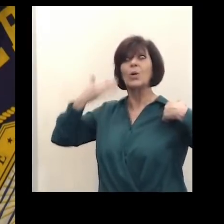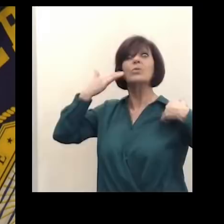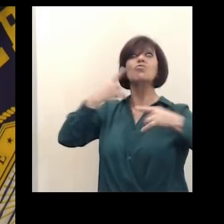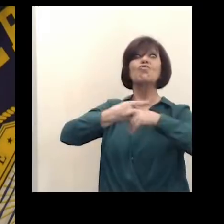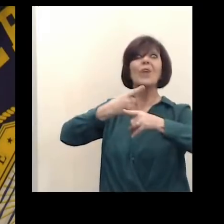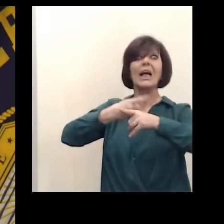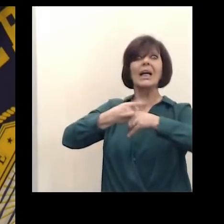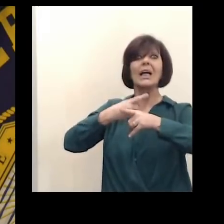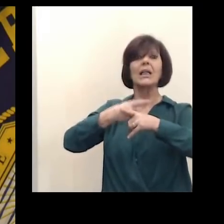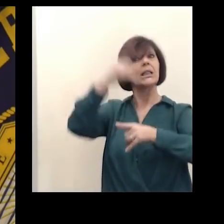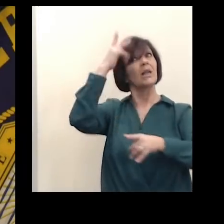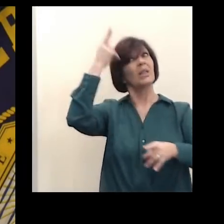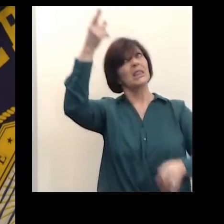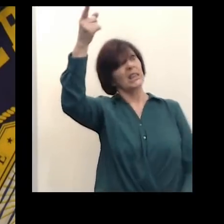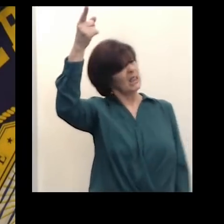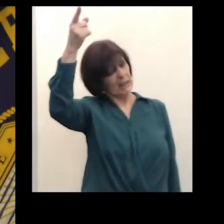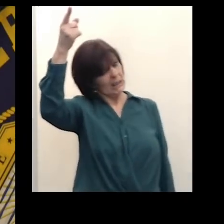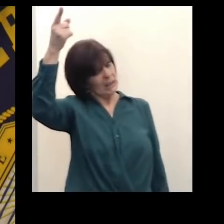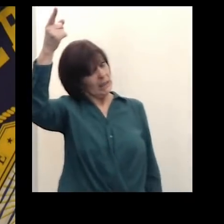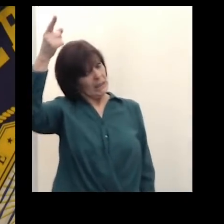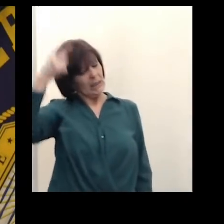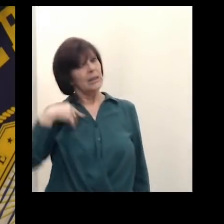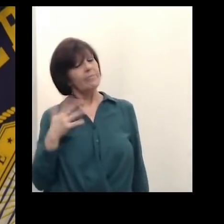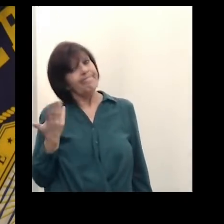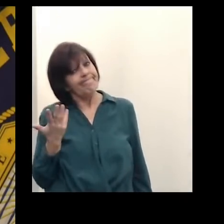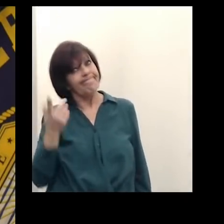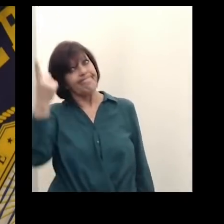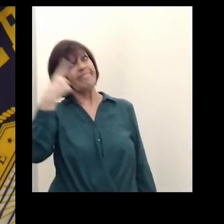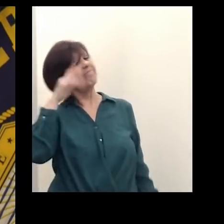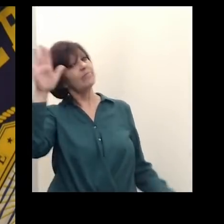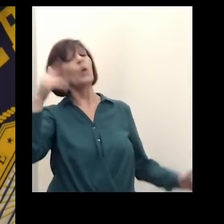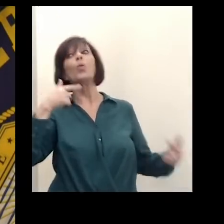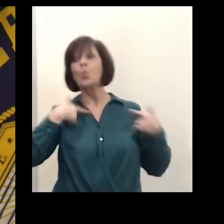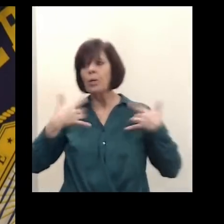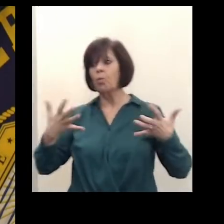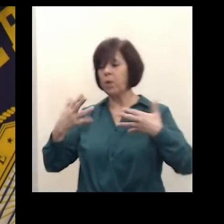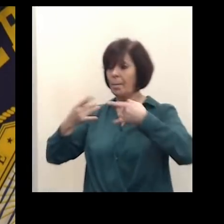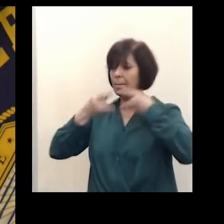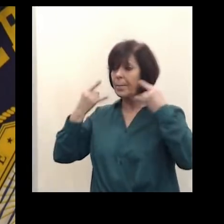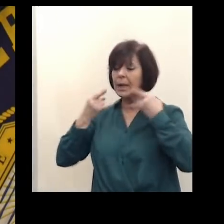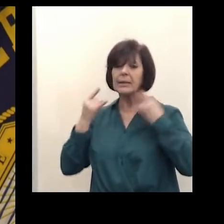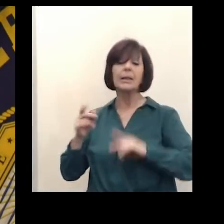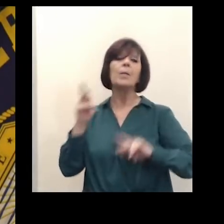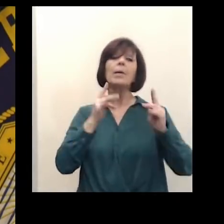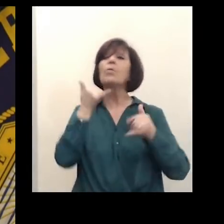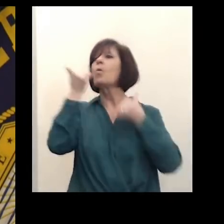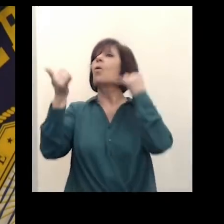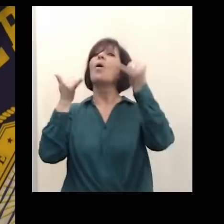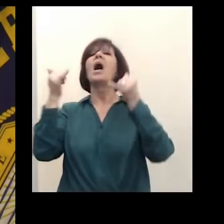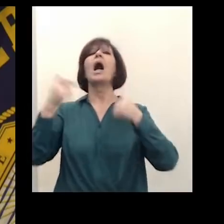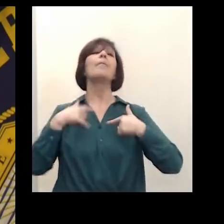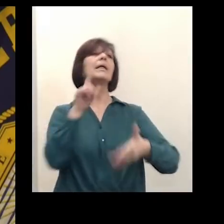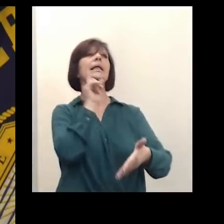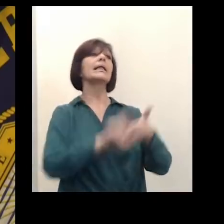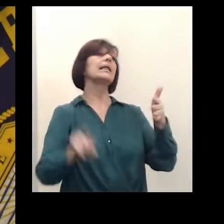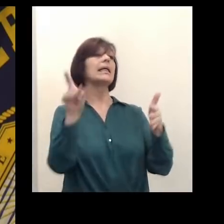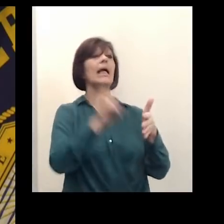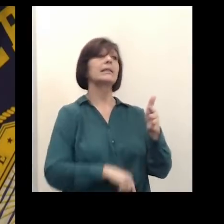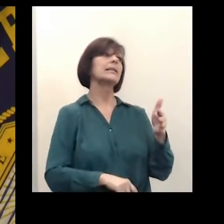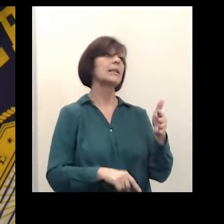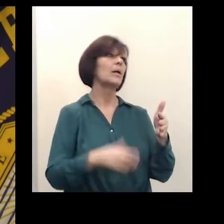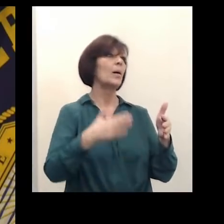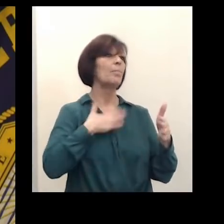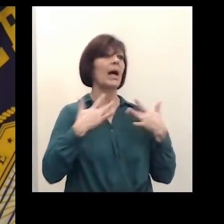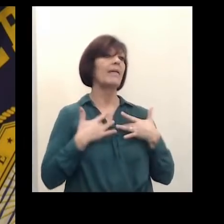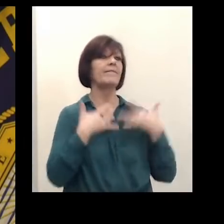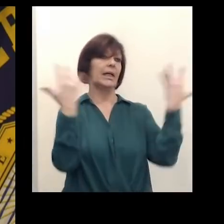do. And we're disappointed our elected officials said otherwise, because now people are calling saying, I'm going to cancel my event that we